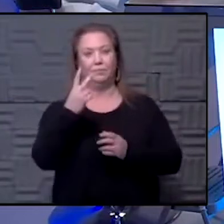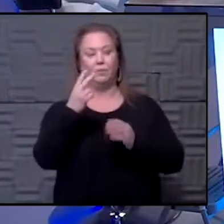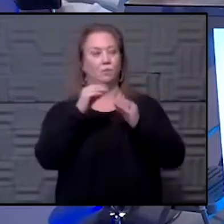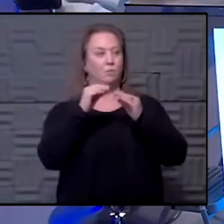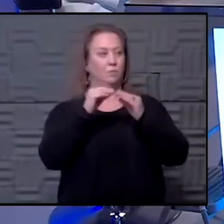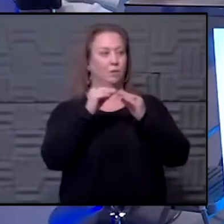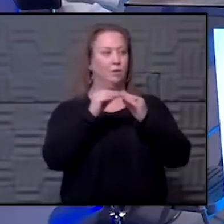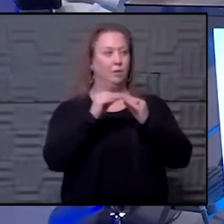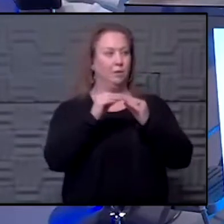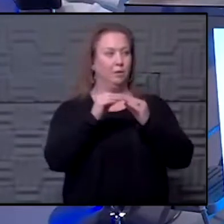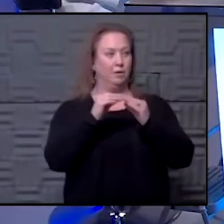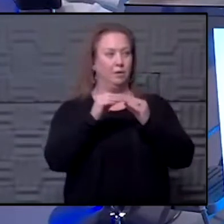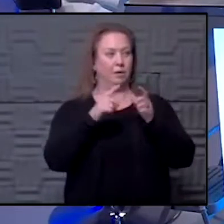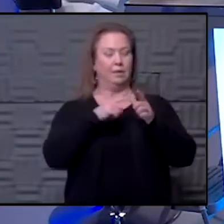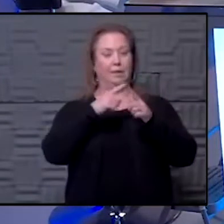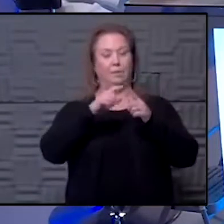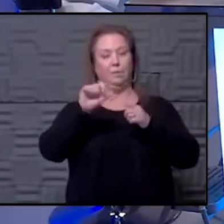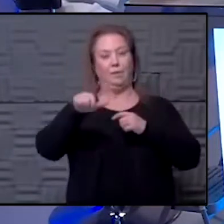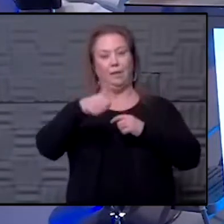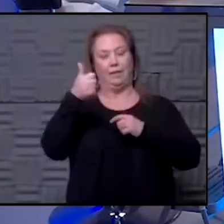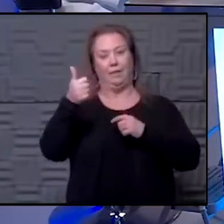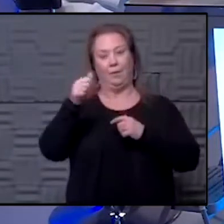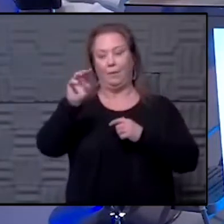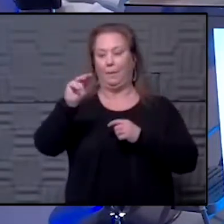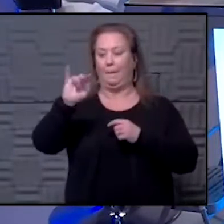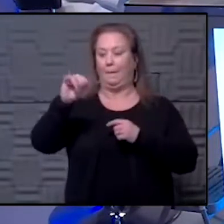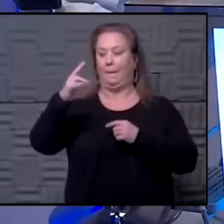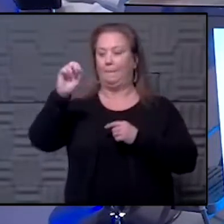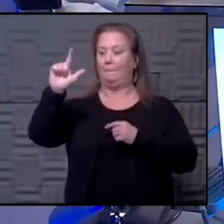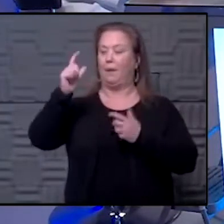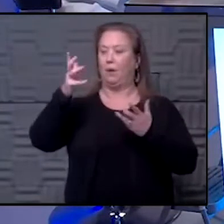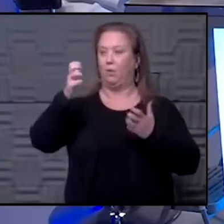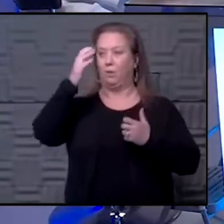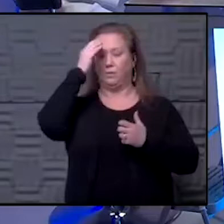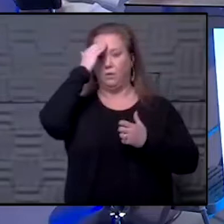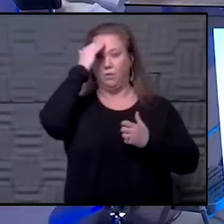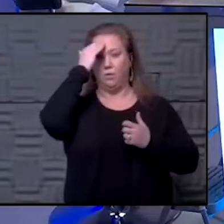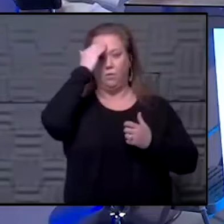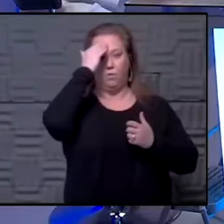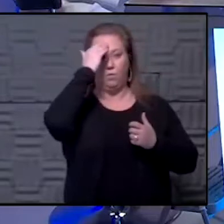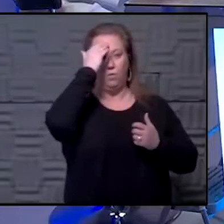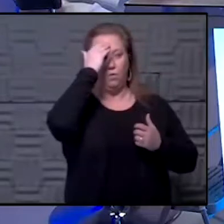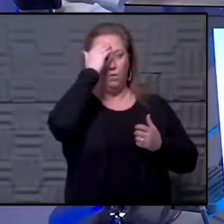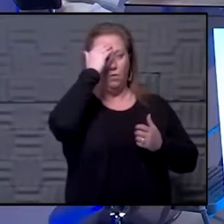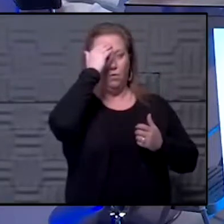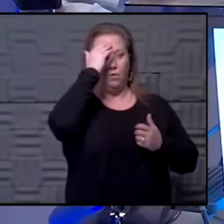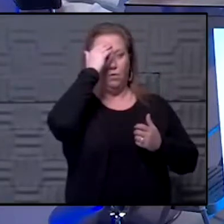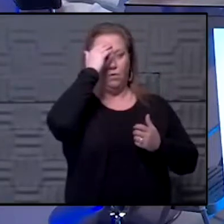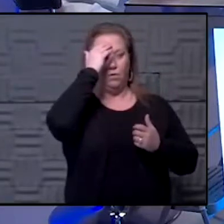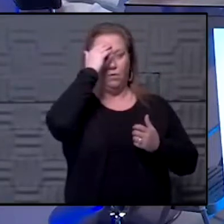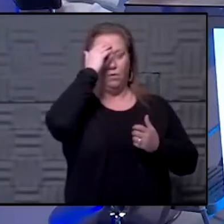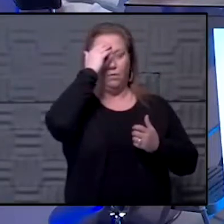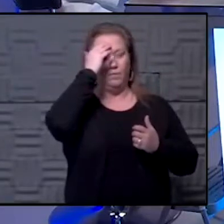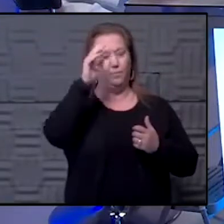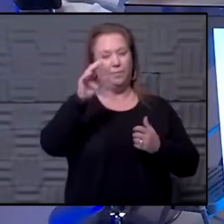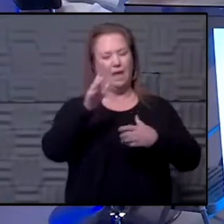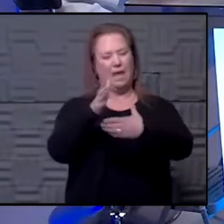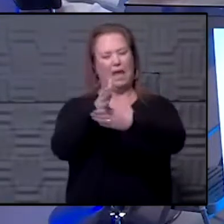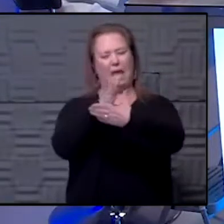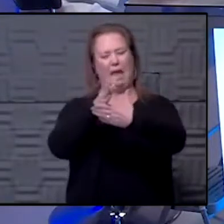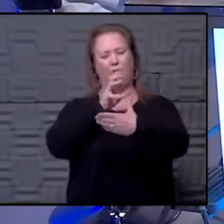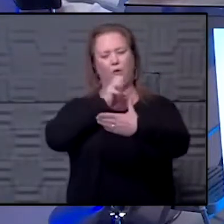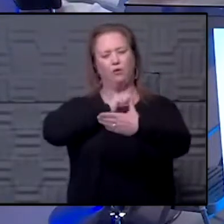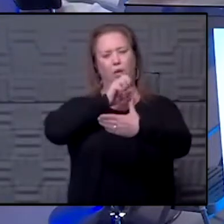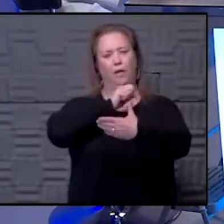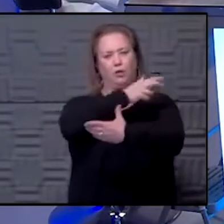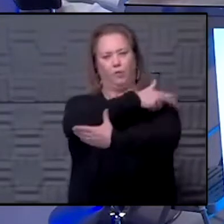and then we are going to rock into the other ones. Michael wants to know if we are seeing the average